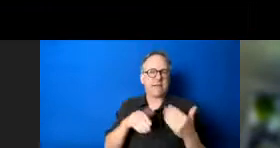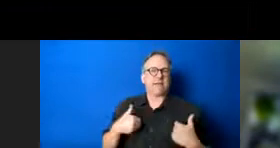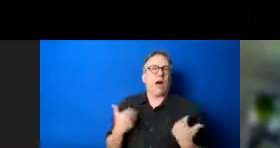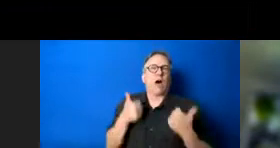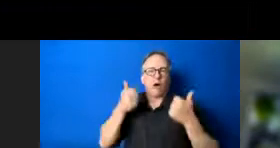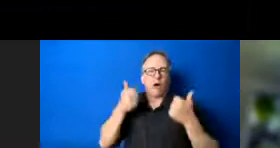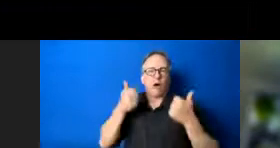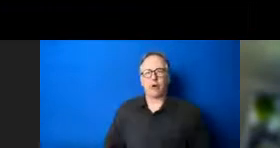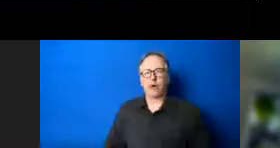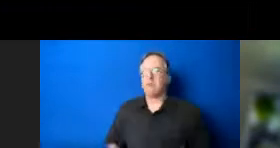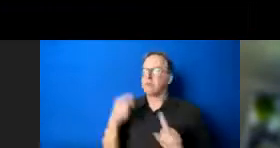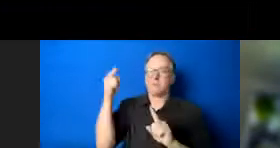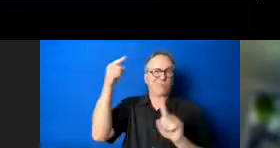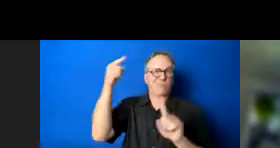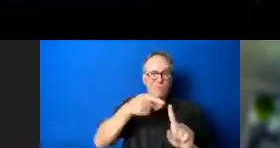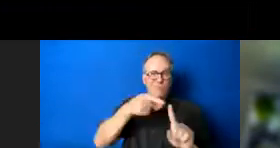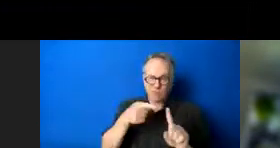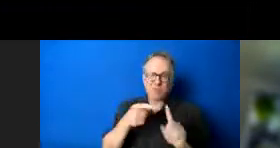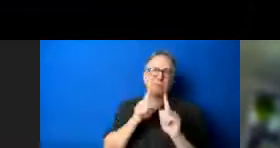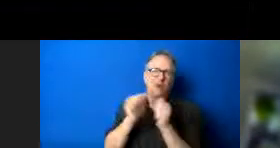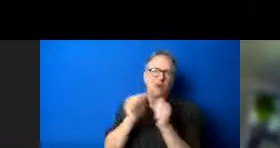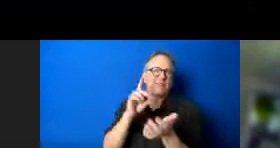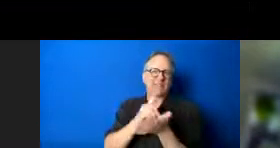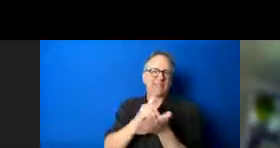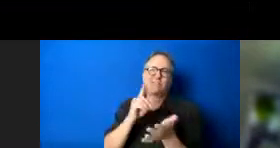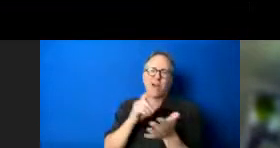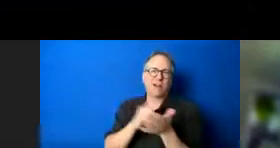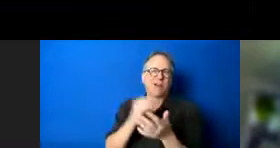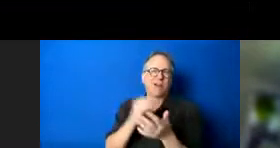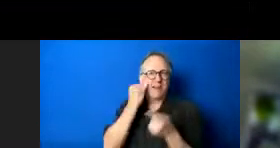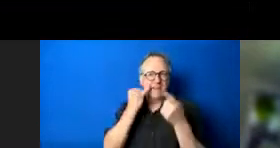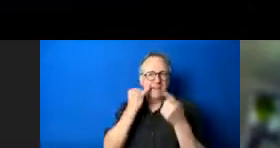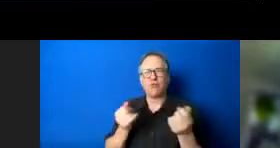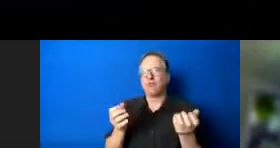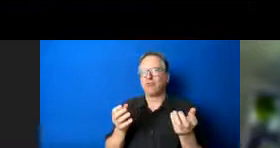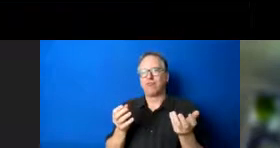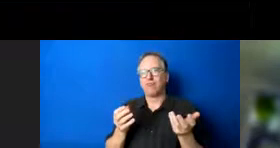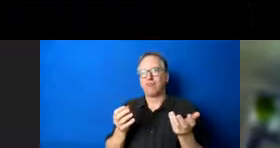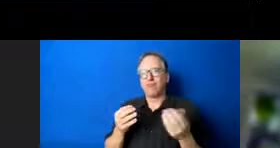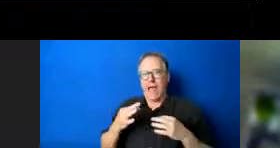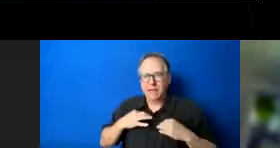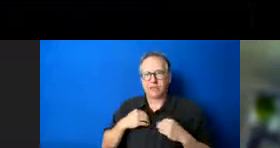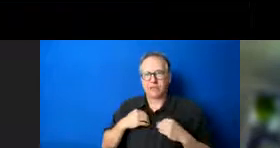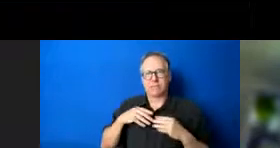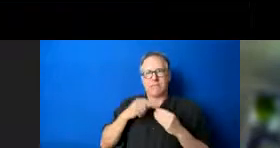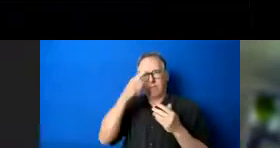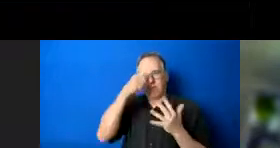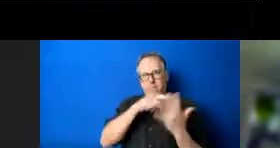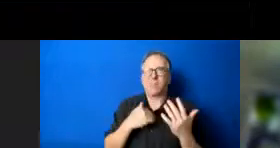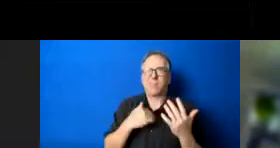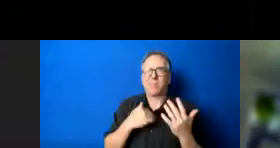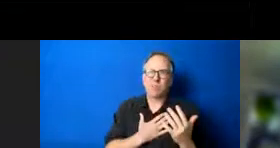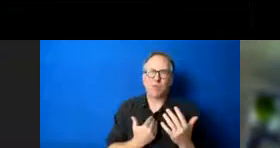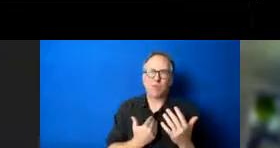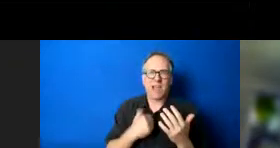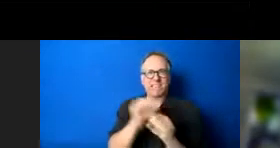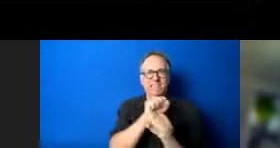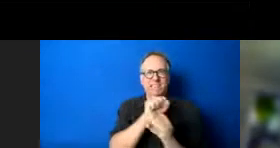I guess the main message again is talk to your provider to see if you're eligible. I really wish we had that data, but